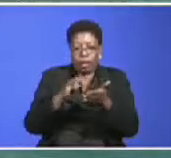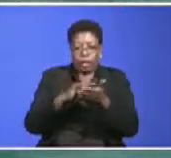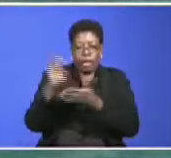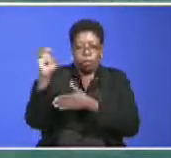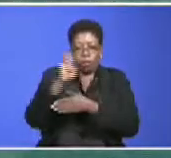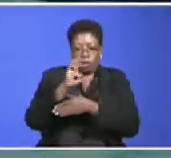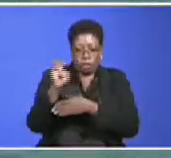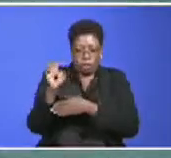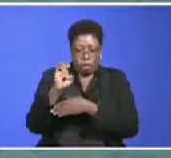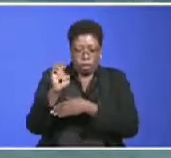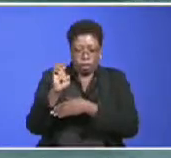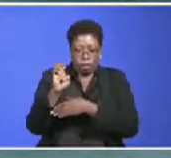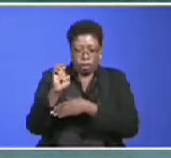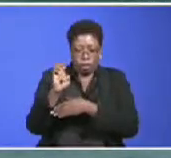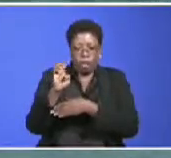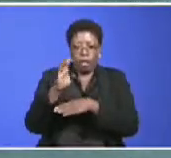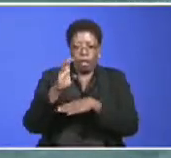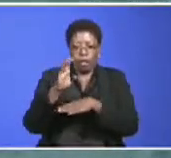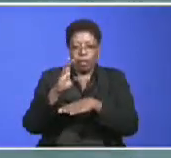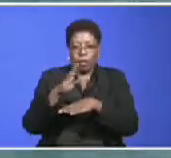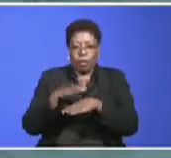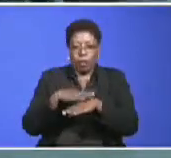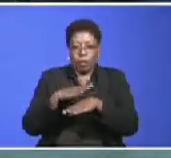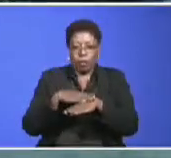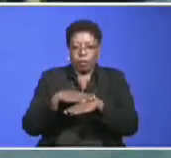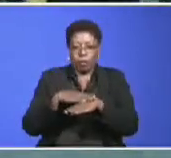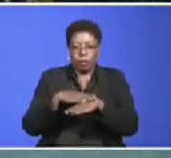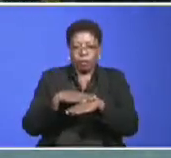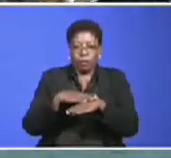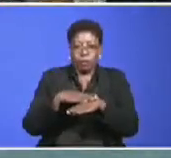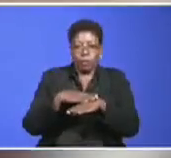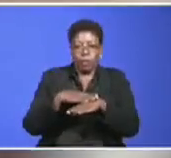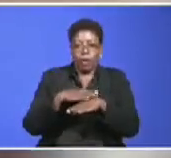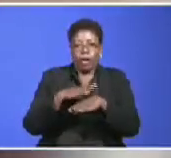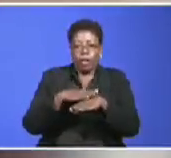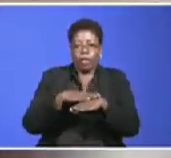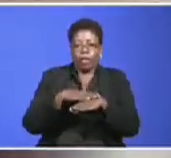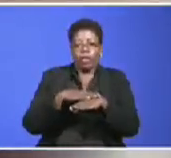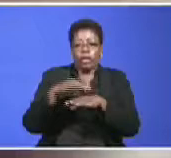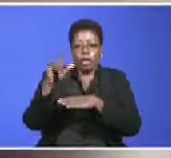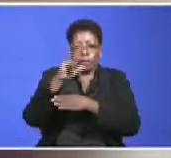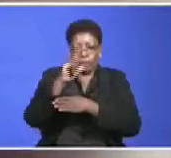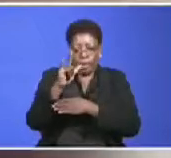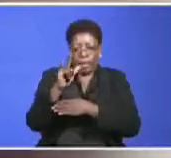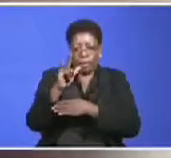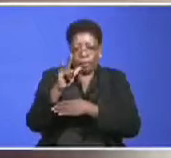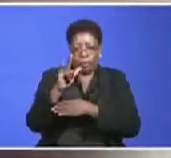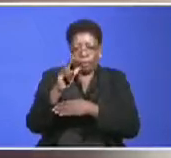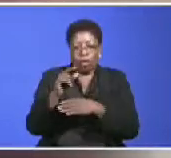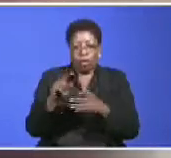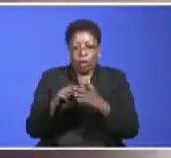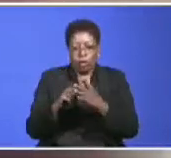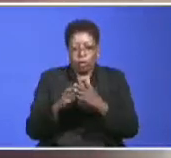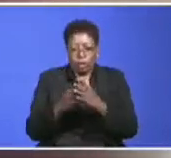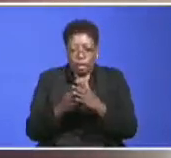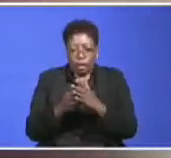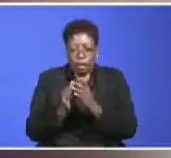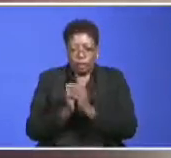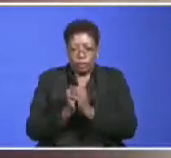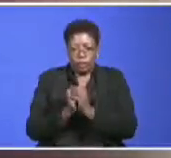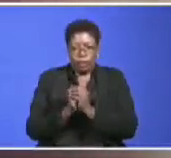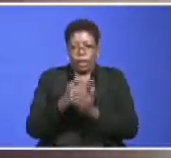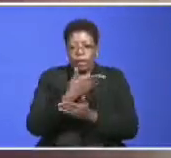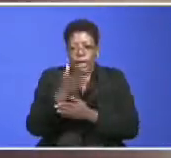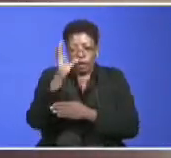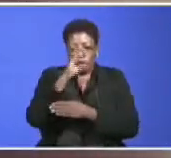locator transmitter activated on impact with the ocean. The report cited that search efforts continued for